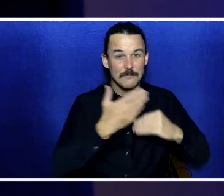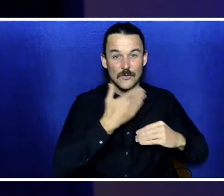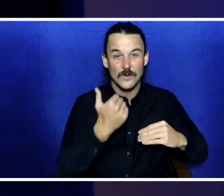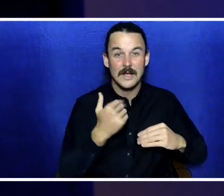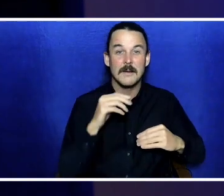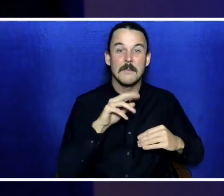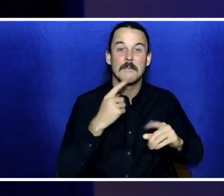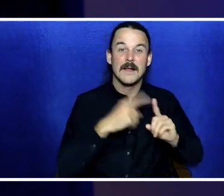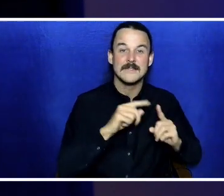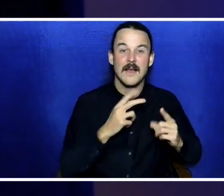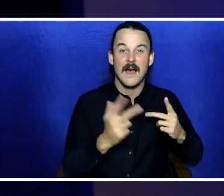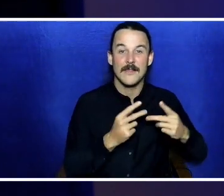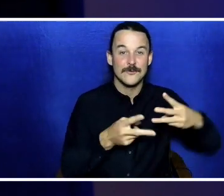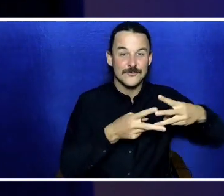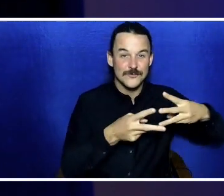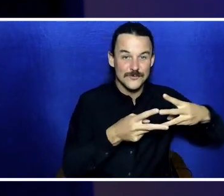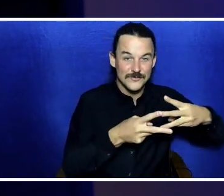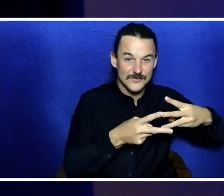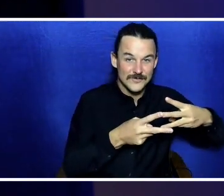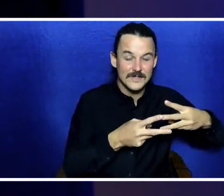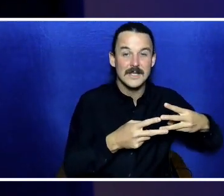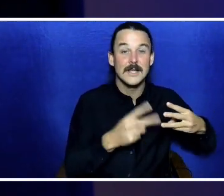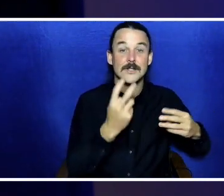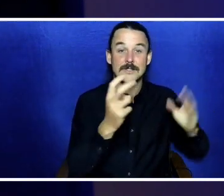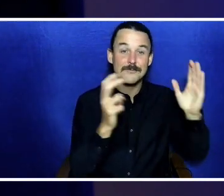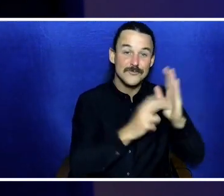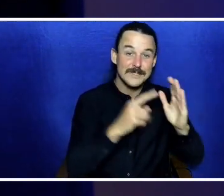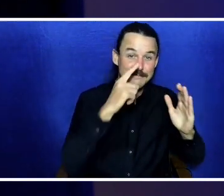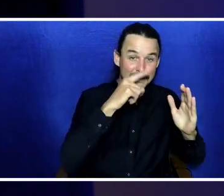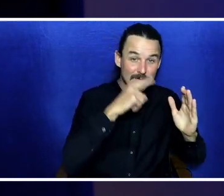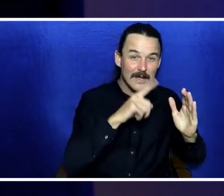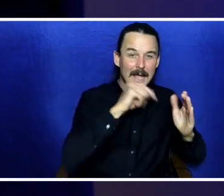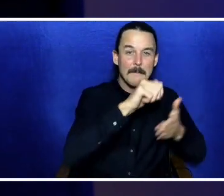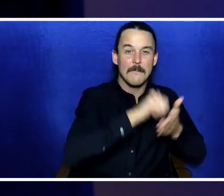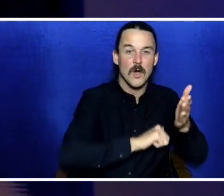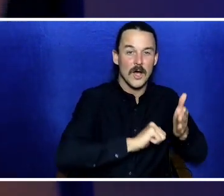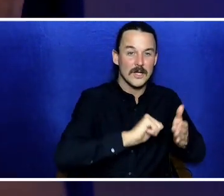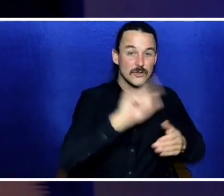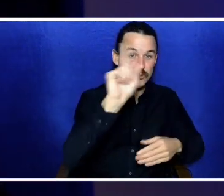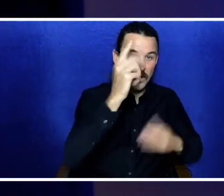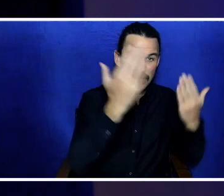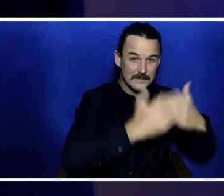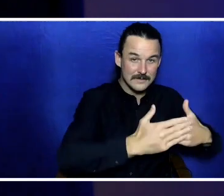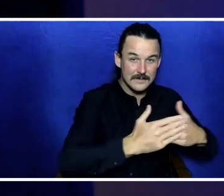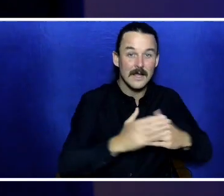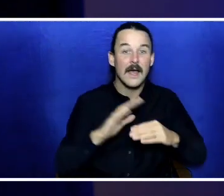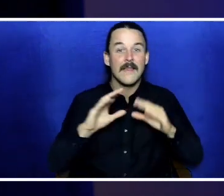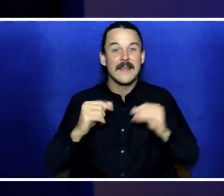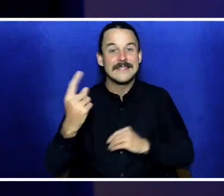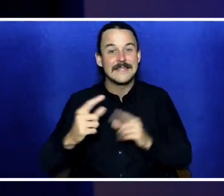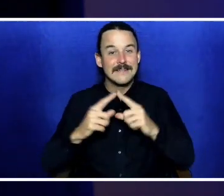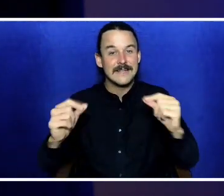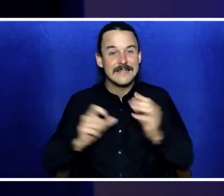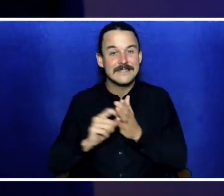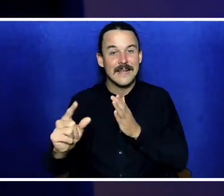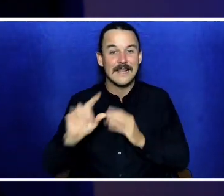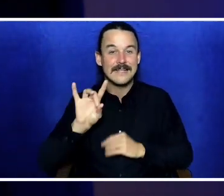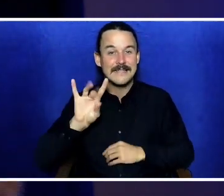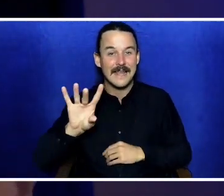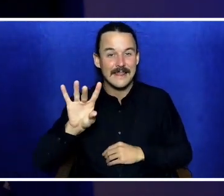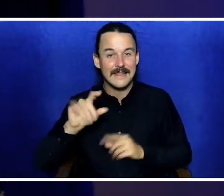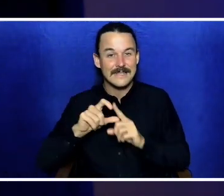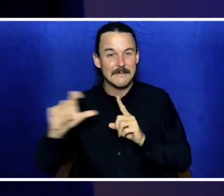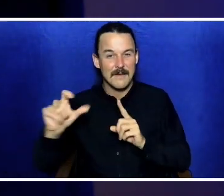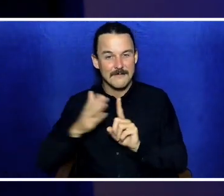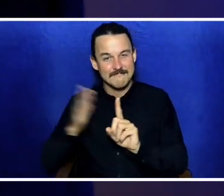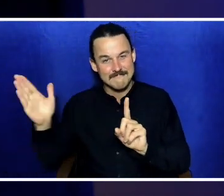2 weeks, and then our single tickets go on sale on the 10th of December. As well, as noted throughout our live stream,